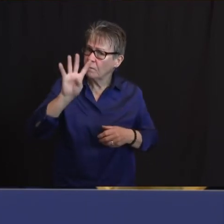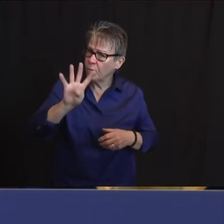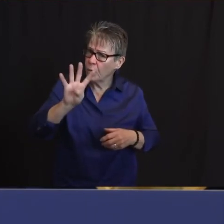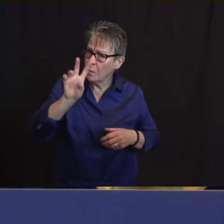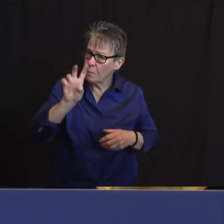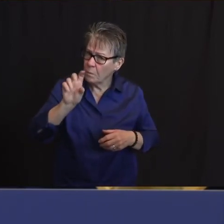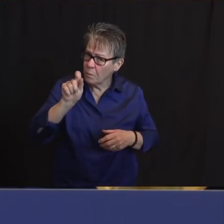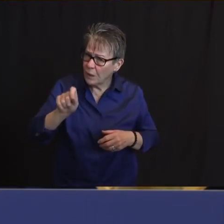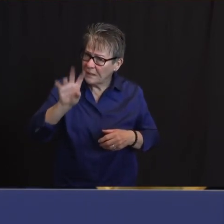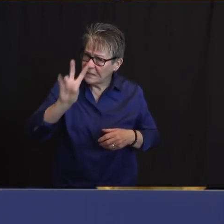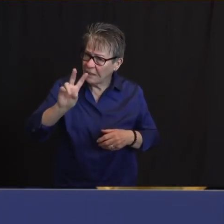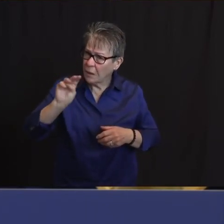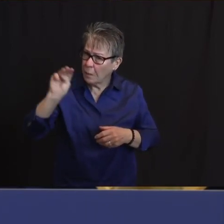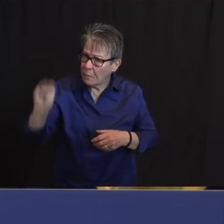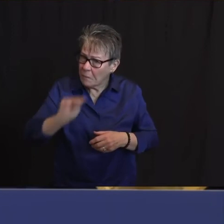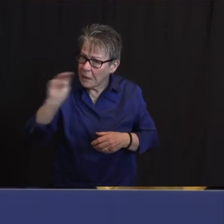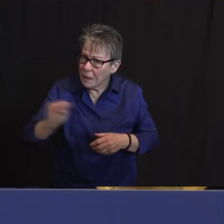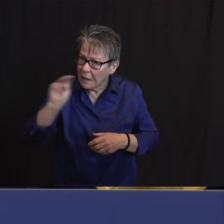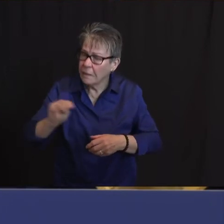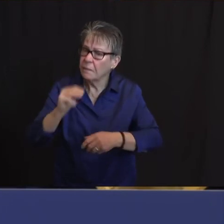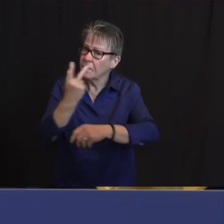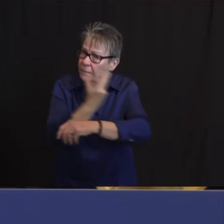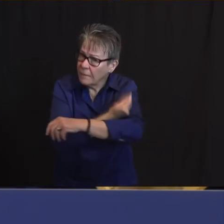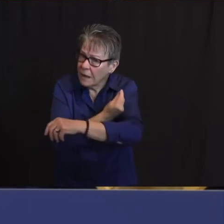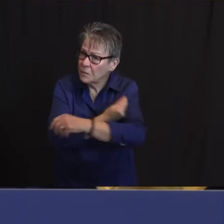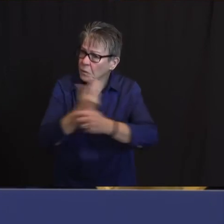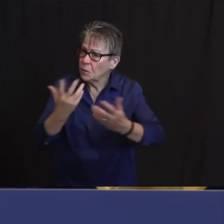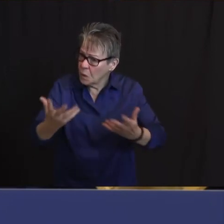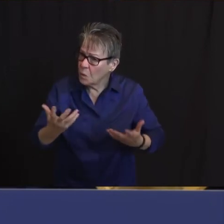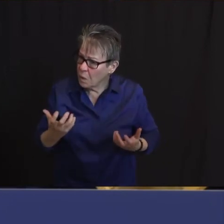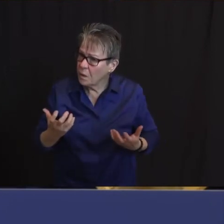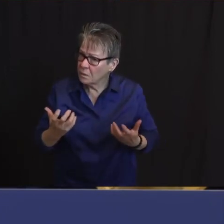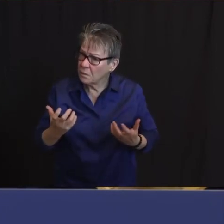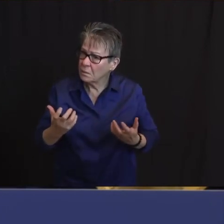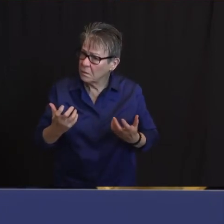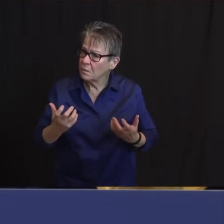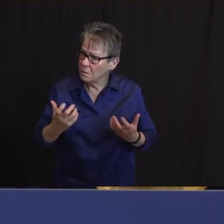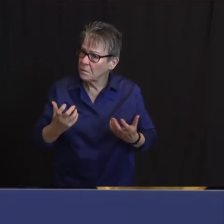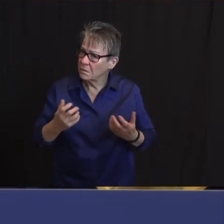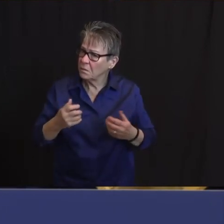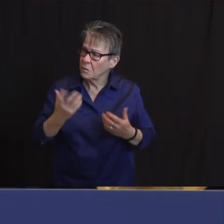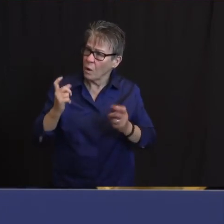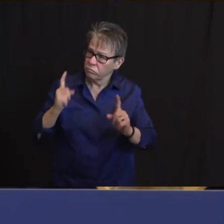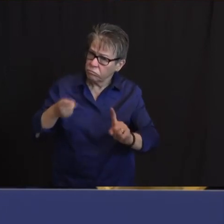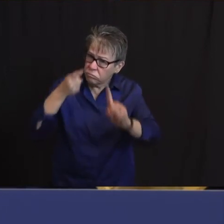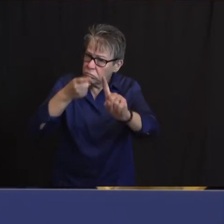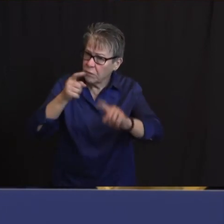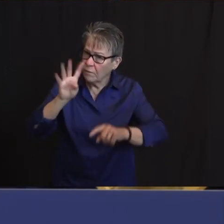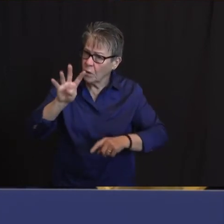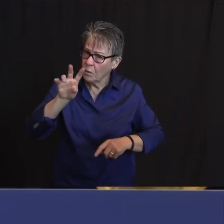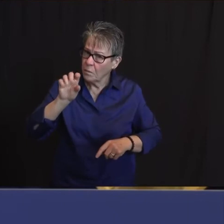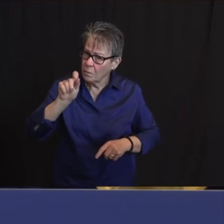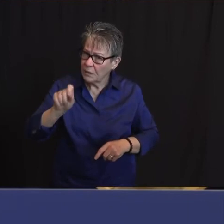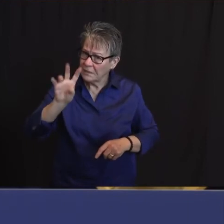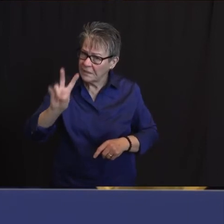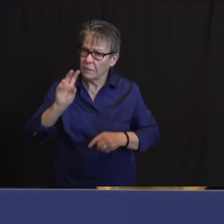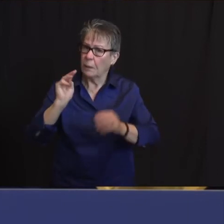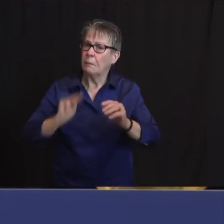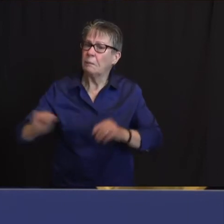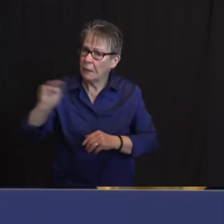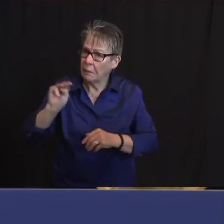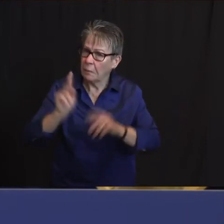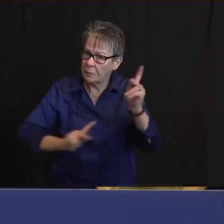million? I still think we get there in the 6-month window, but it's going to be more middle and back filled because of a